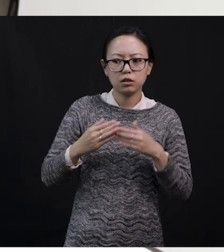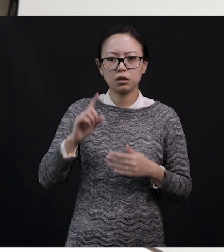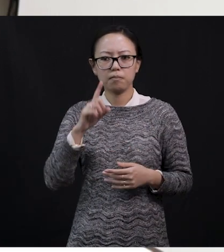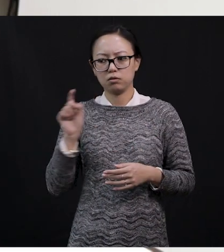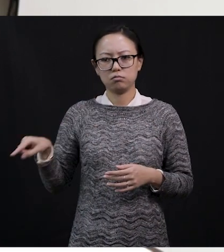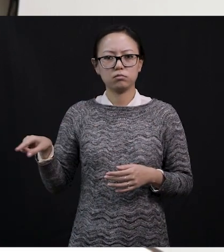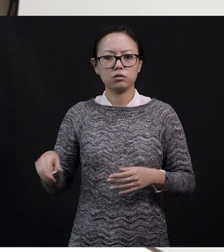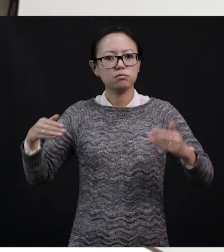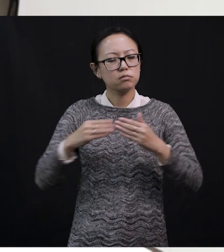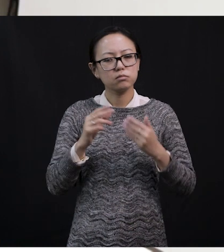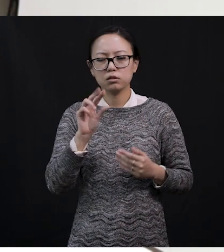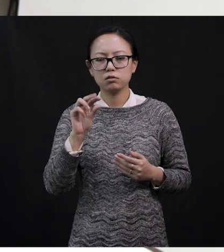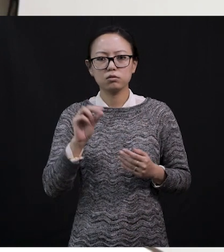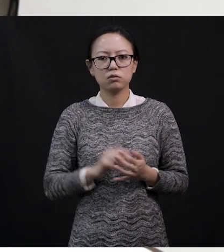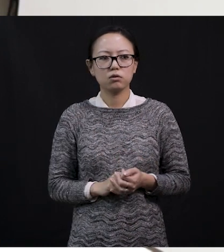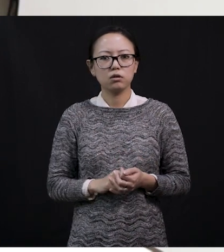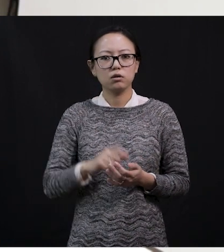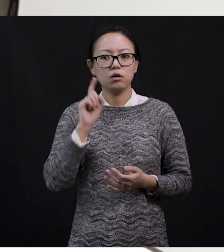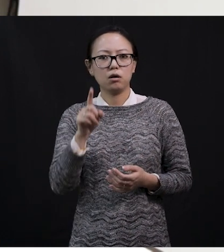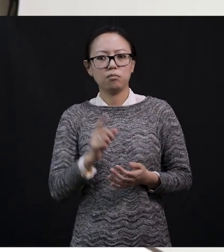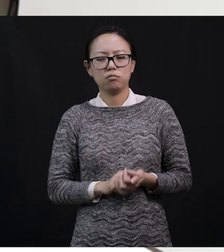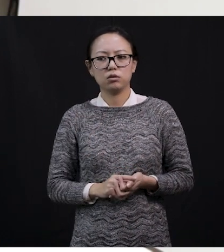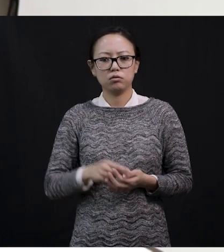be able to do anything to help him or not.